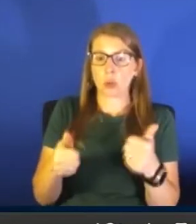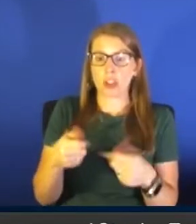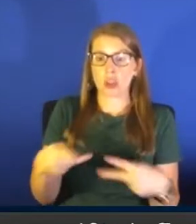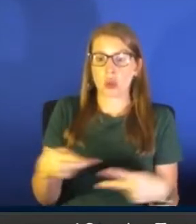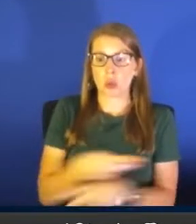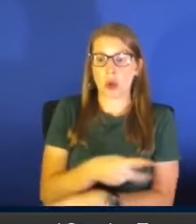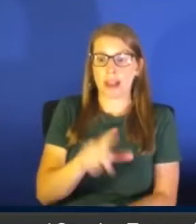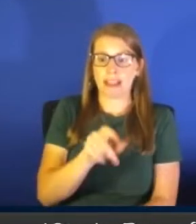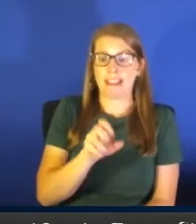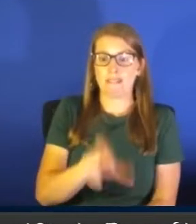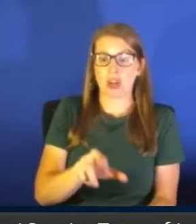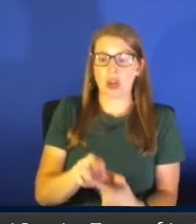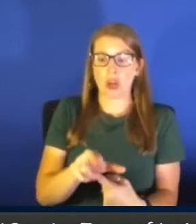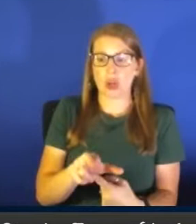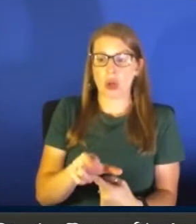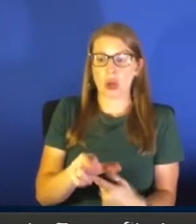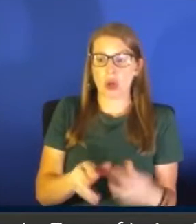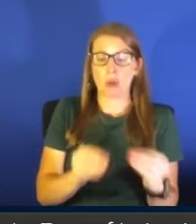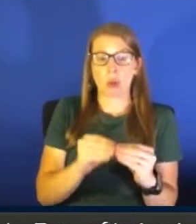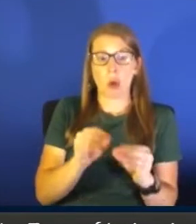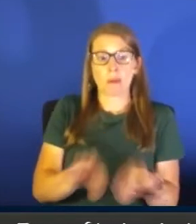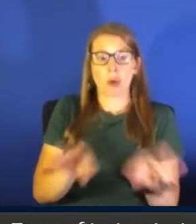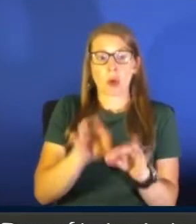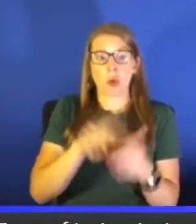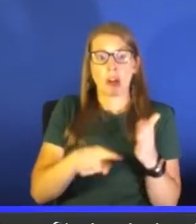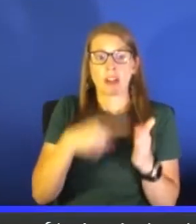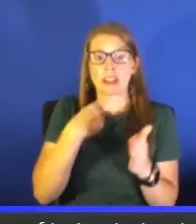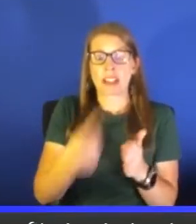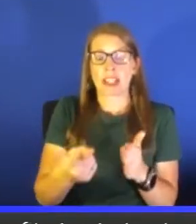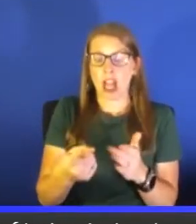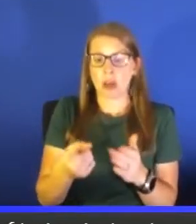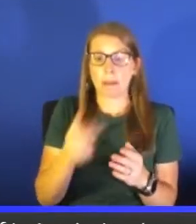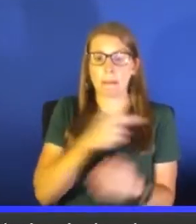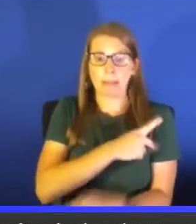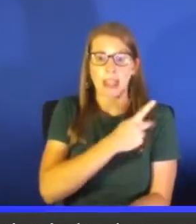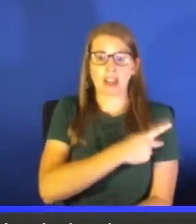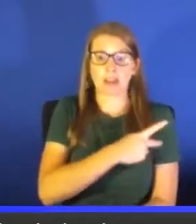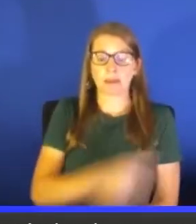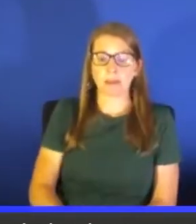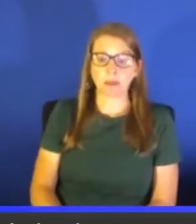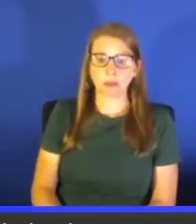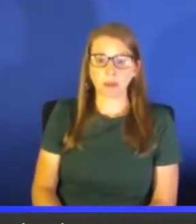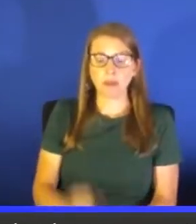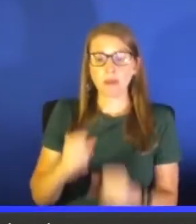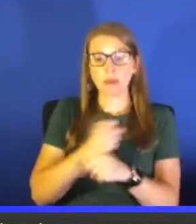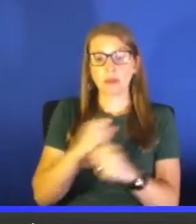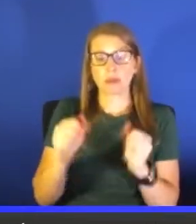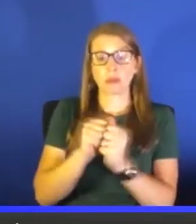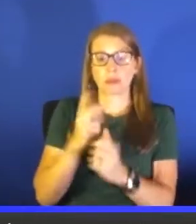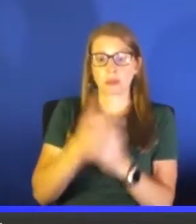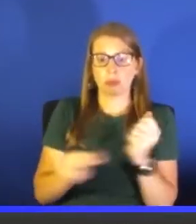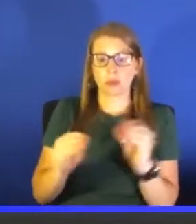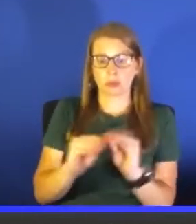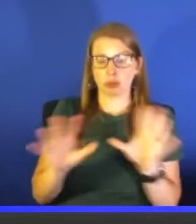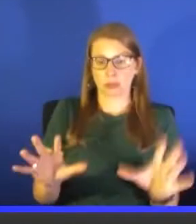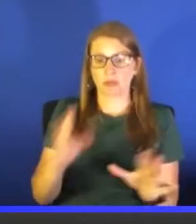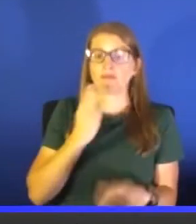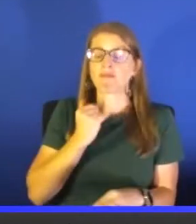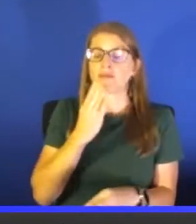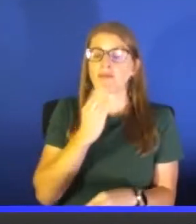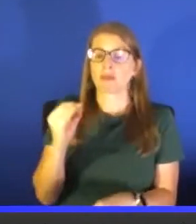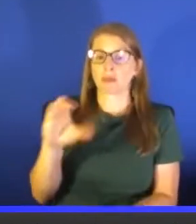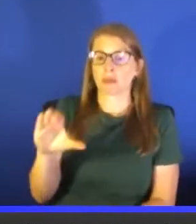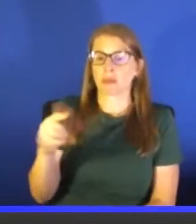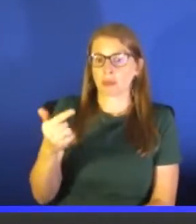important, what do you tell your patients? That's a really tough thing. So we have a battle here with both sides. So obviously sugar and glucose and those kind of